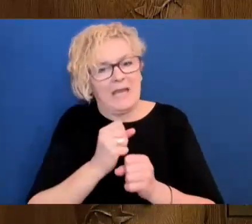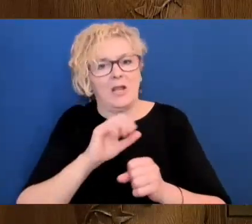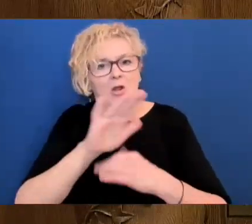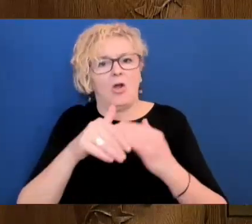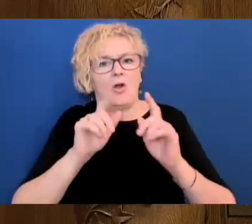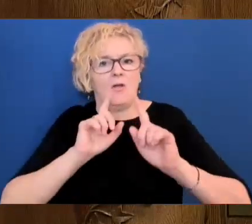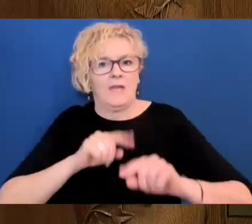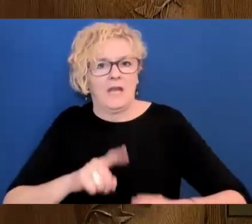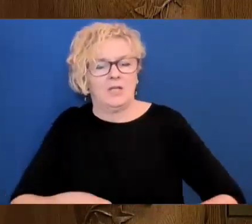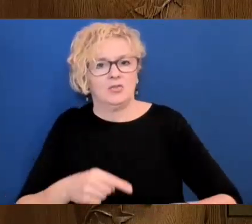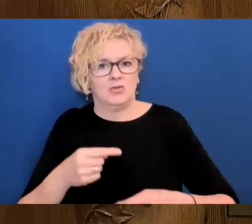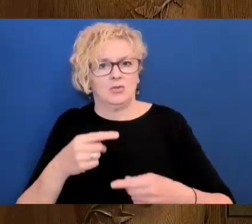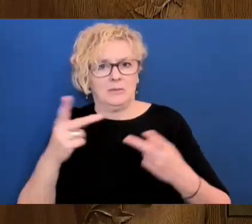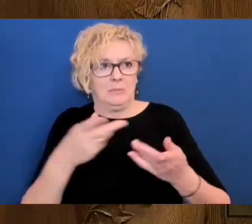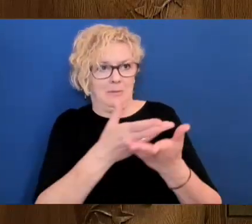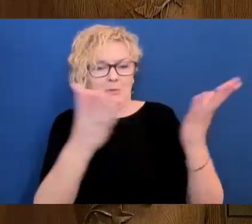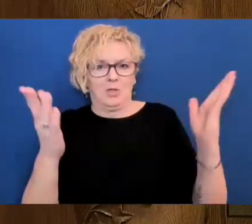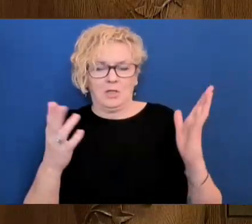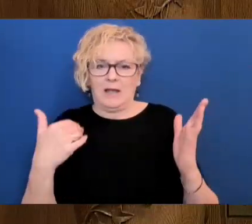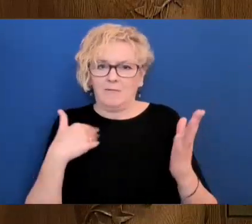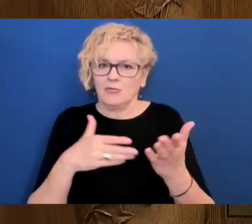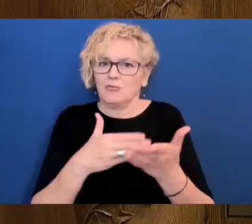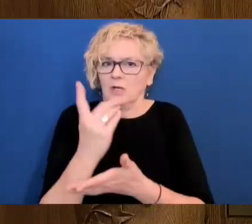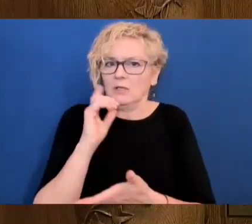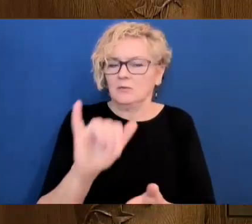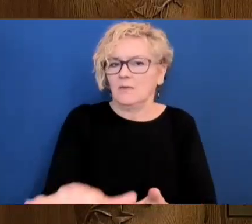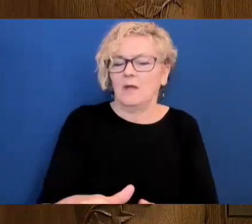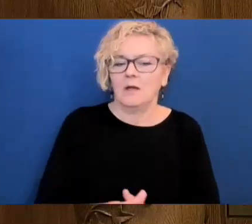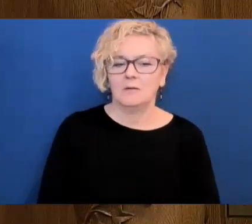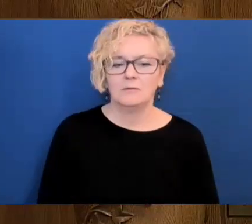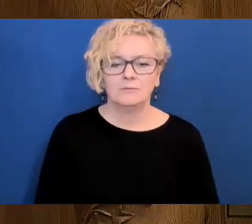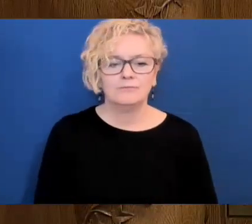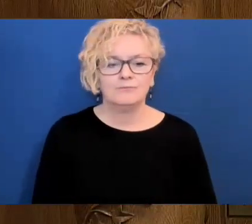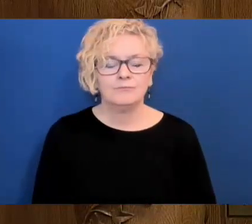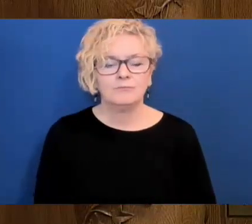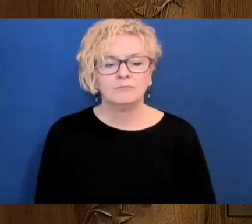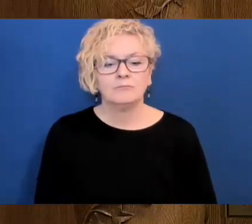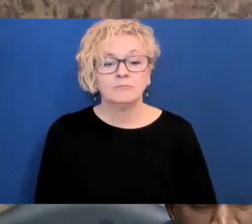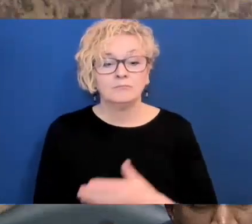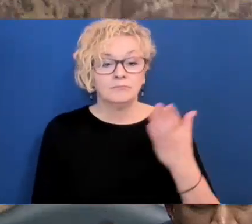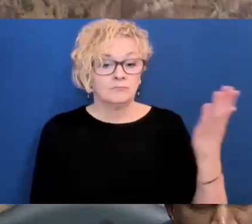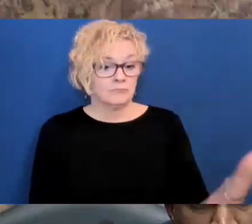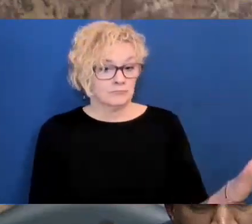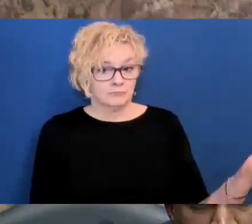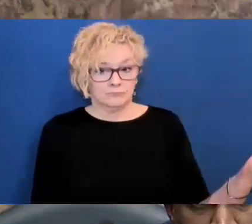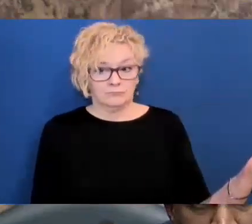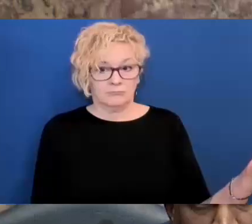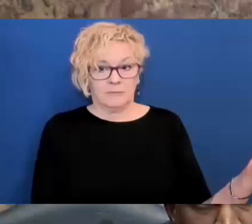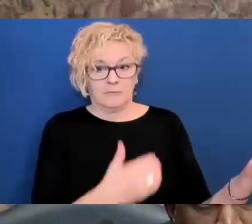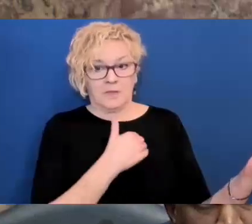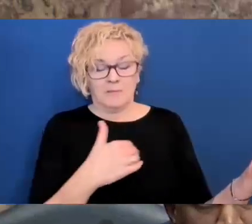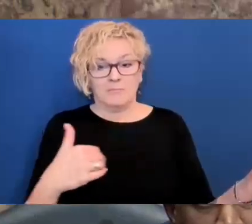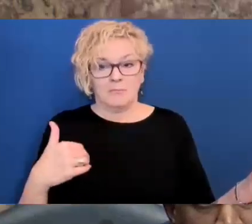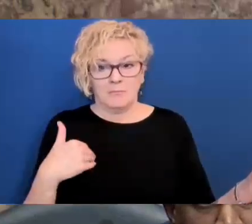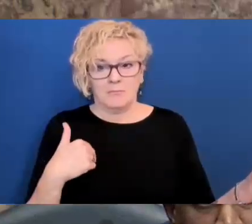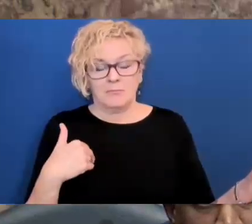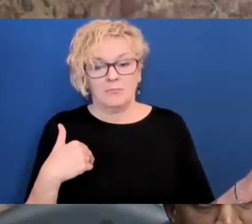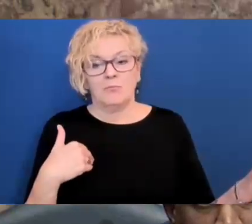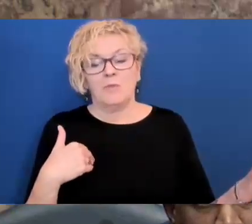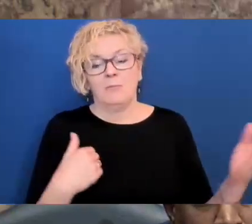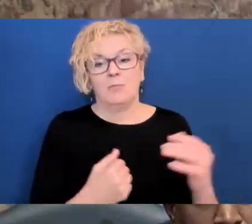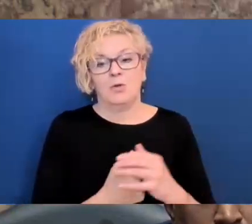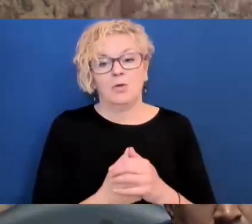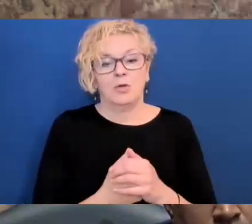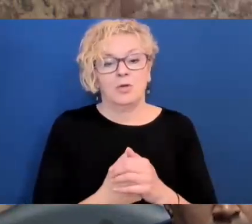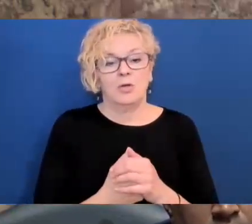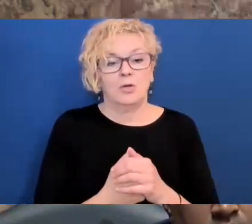Member for Surrey Cloverdale. Mr. Speaker, I stood with the Premier and MLAs on both sides of this House